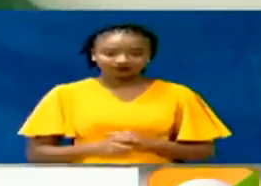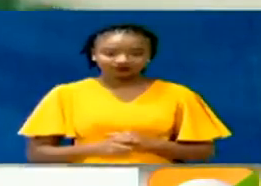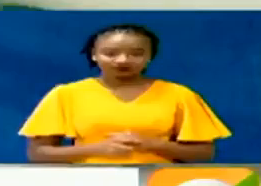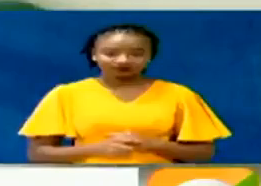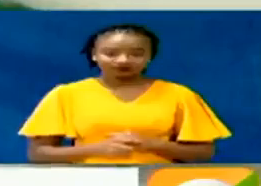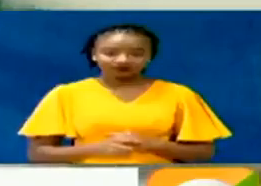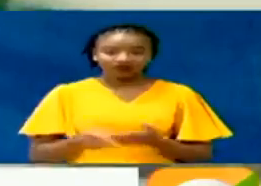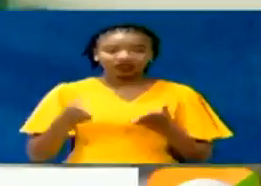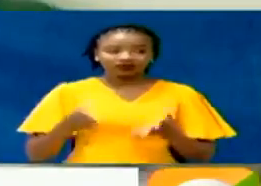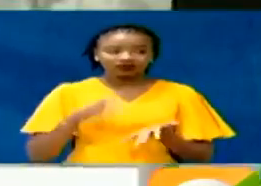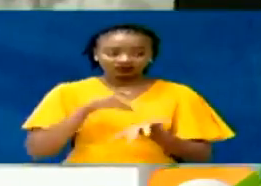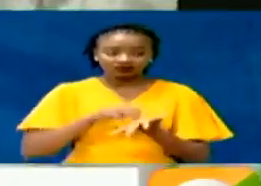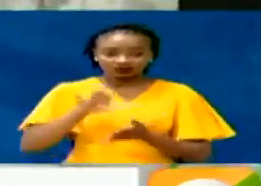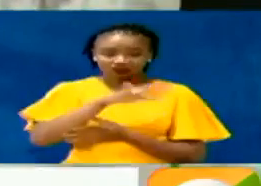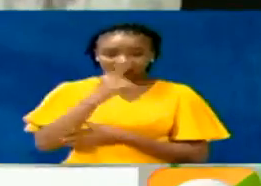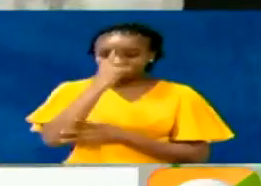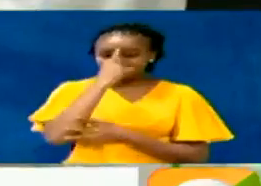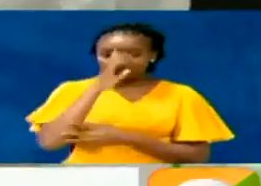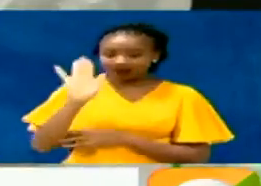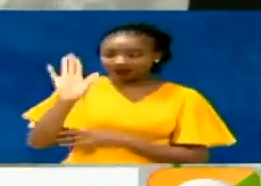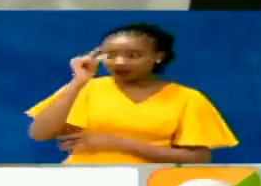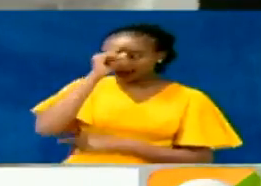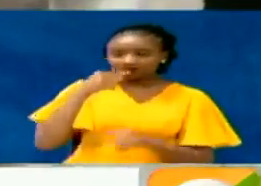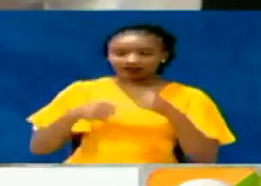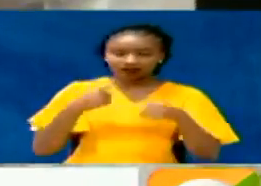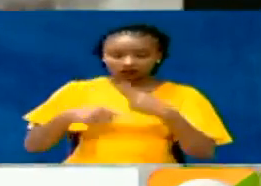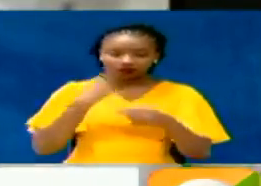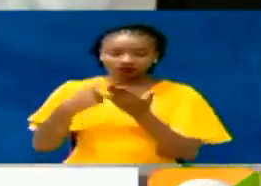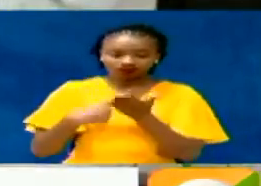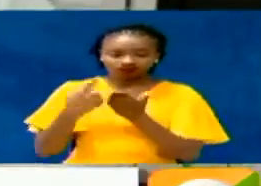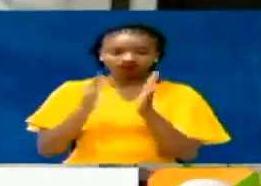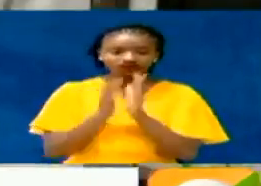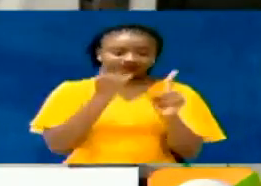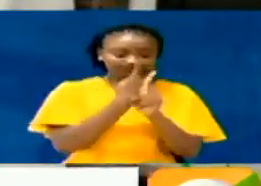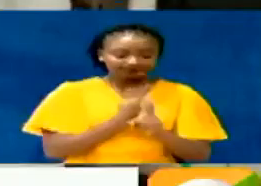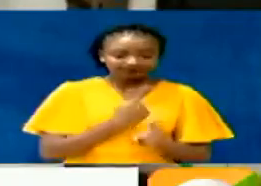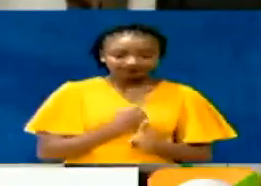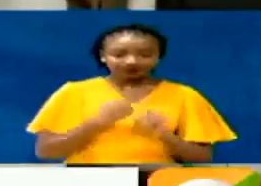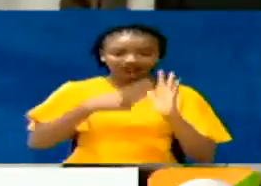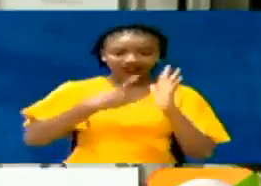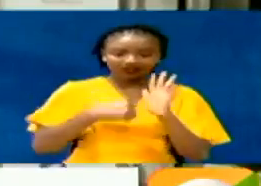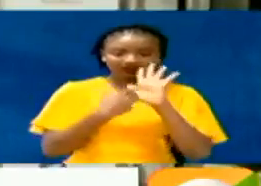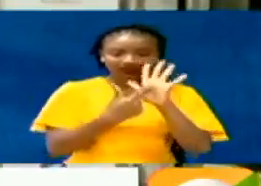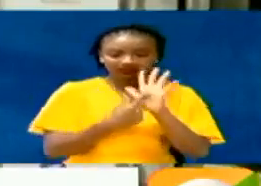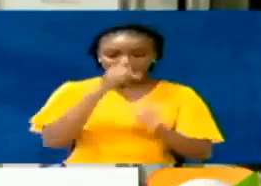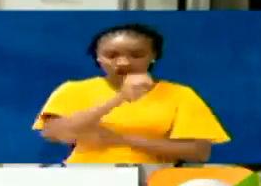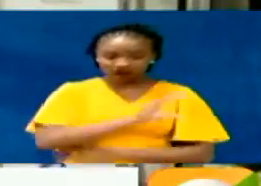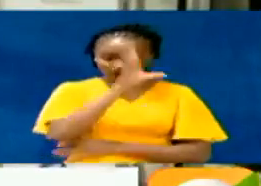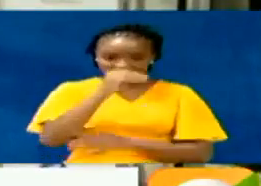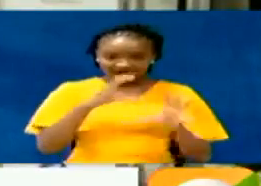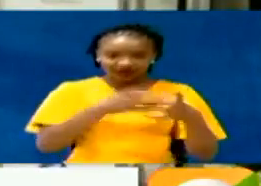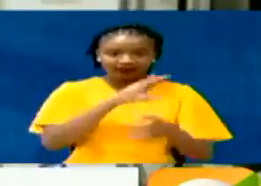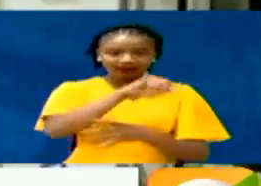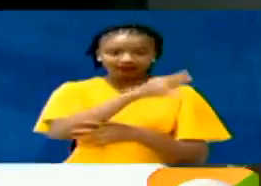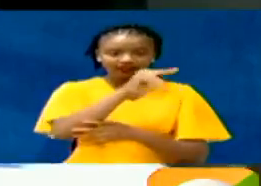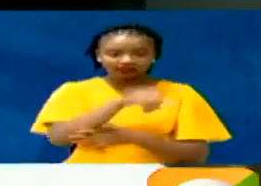With the situation in India, the government is also holding discussions with other manufacturers of vaccines like Johnson & Johnson, among others